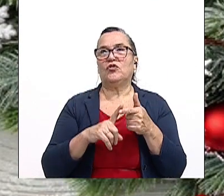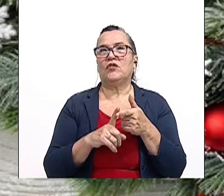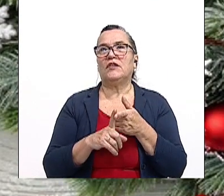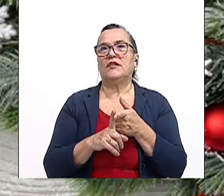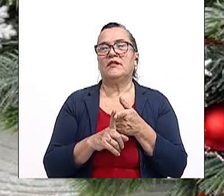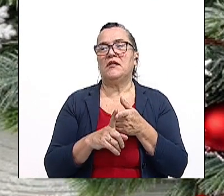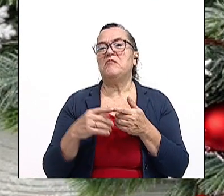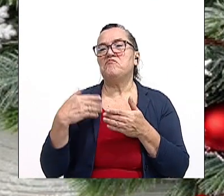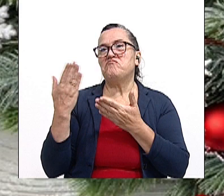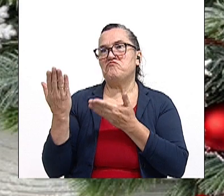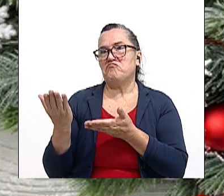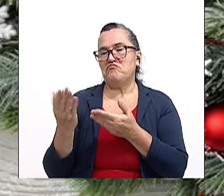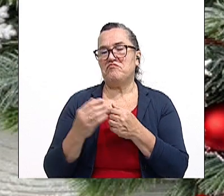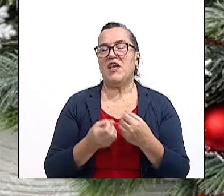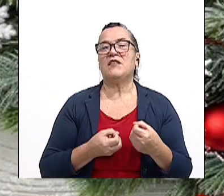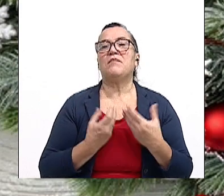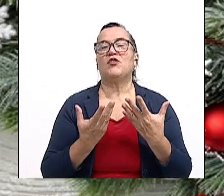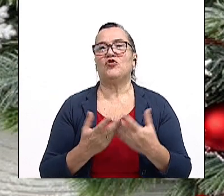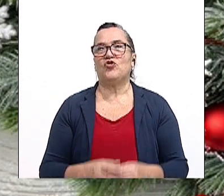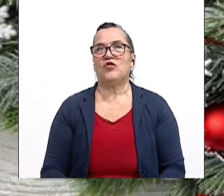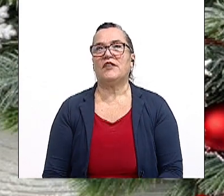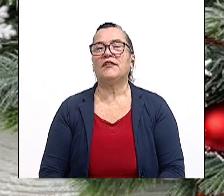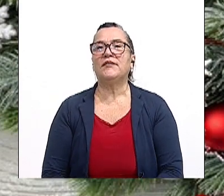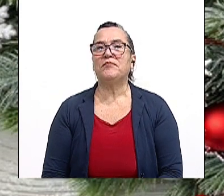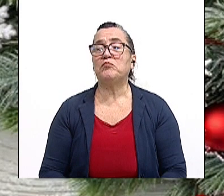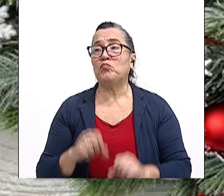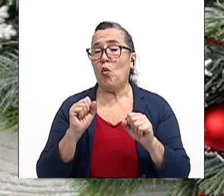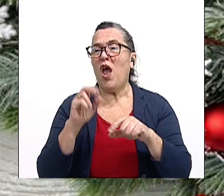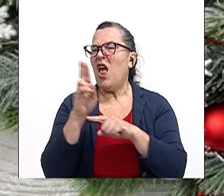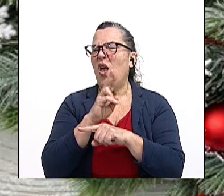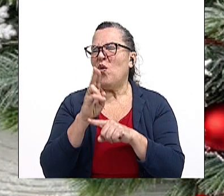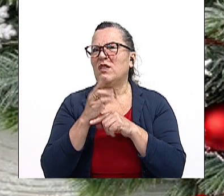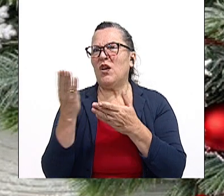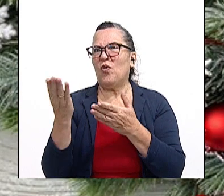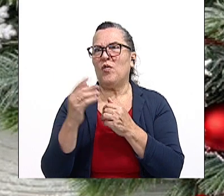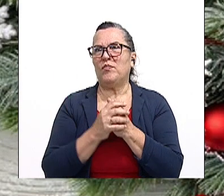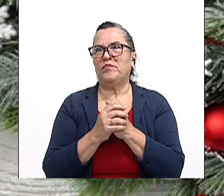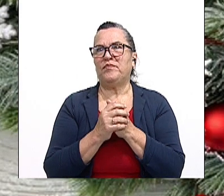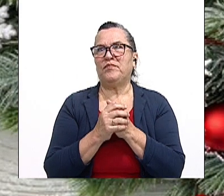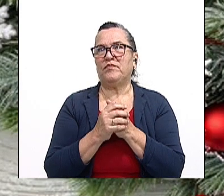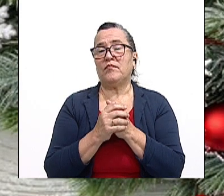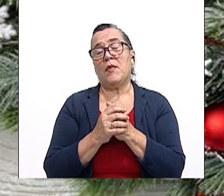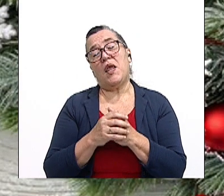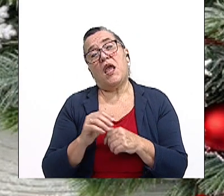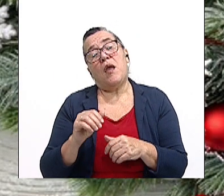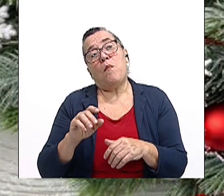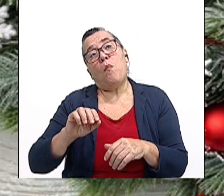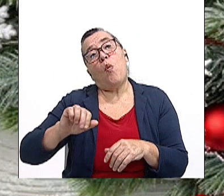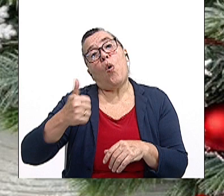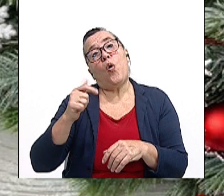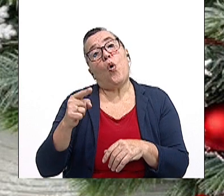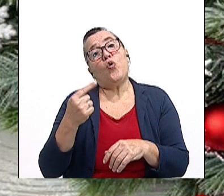the following expressions. Okay, so we can use something like, on the other hand,